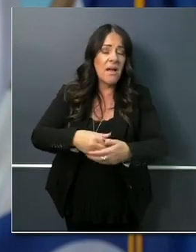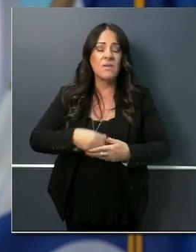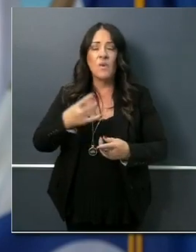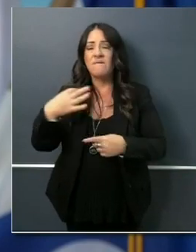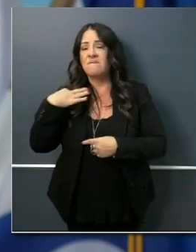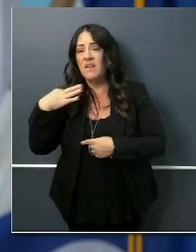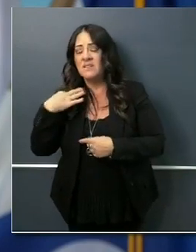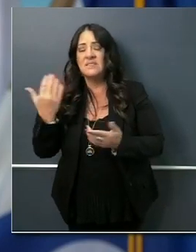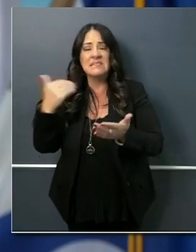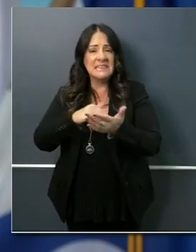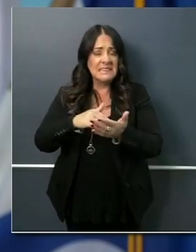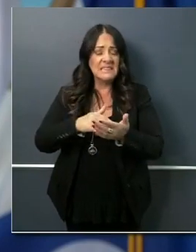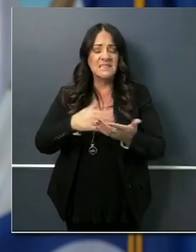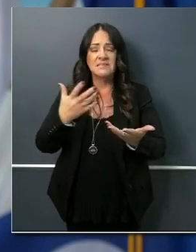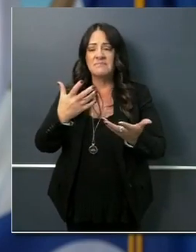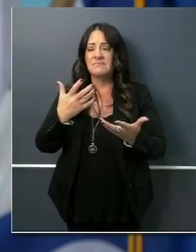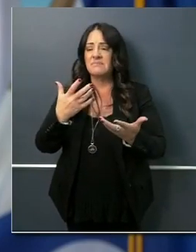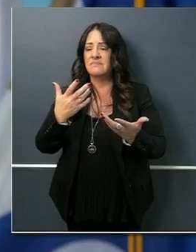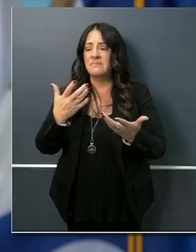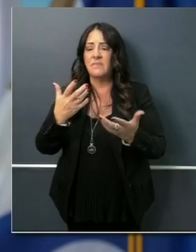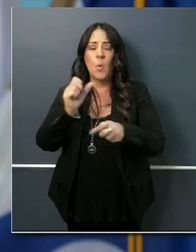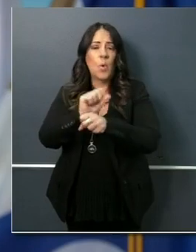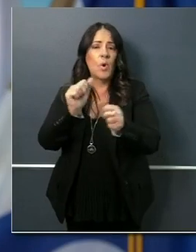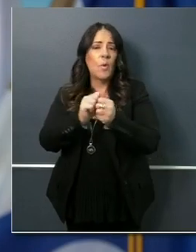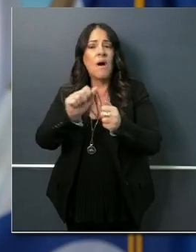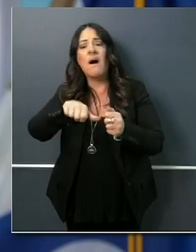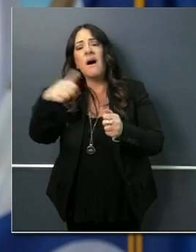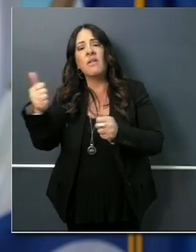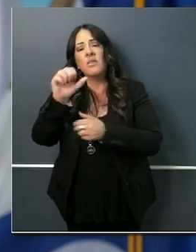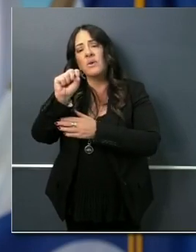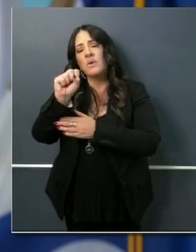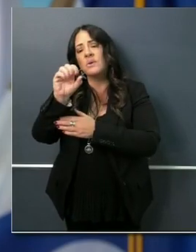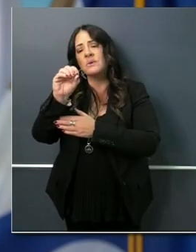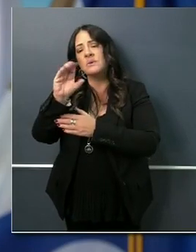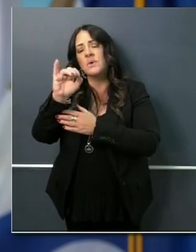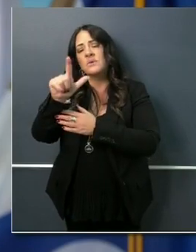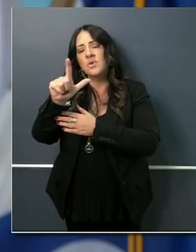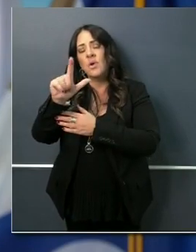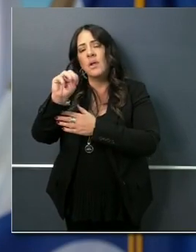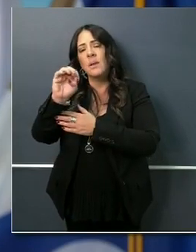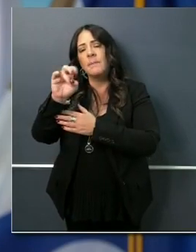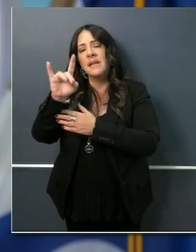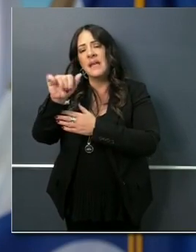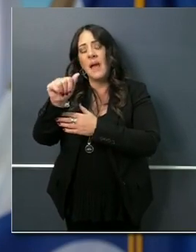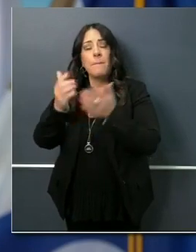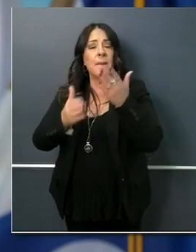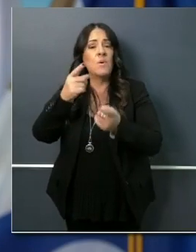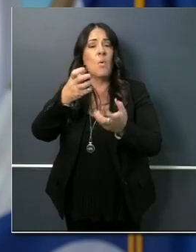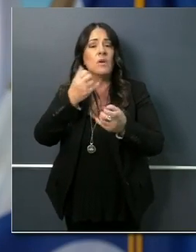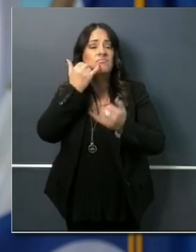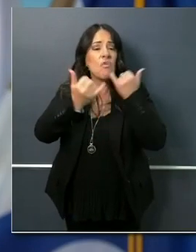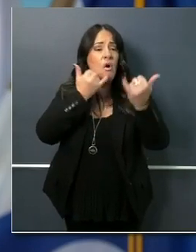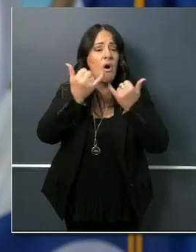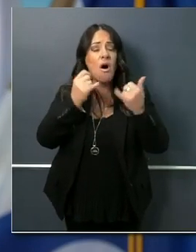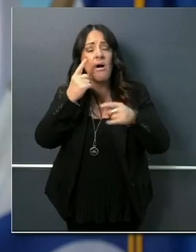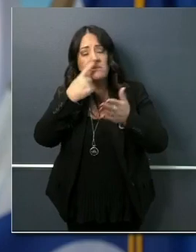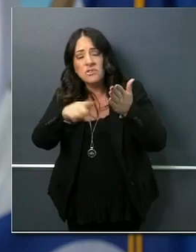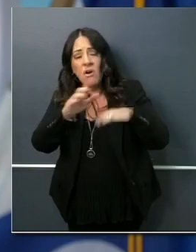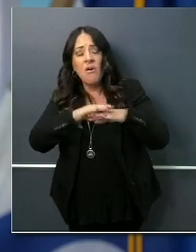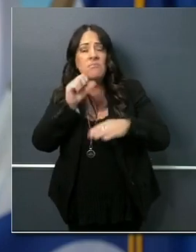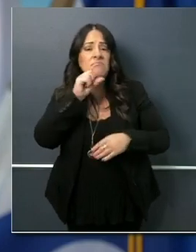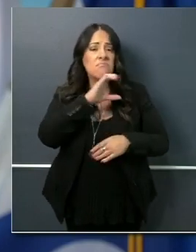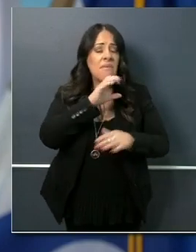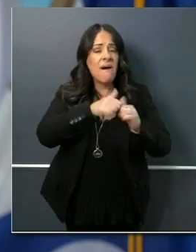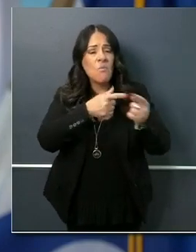volunteer. You work with other social media partners to volunteer to make phone calls to our seniors to make sure that people's physical